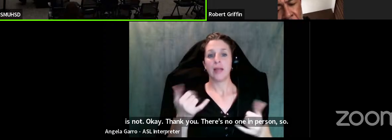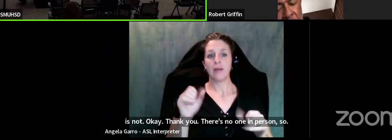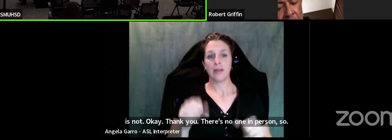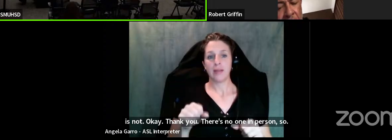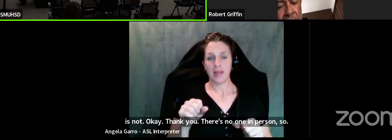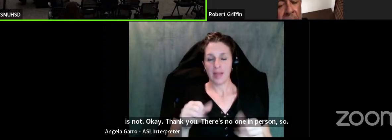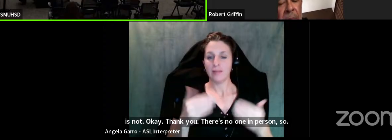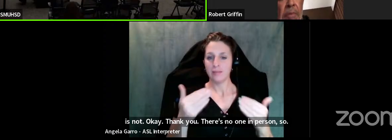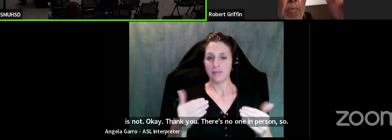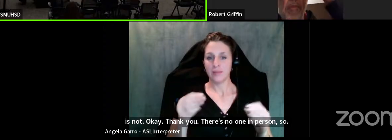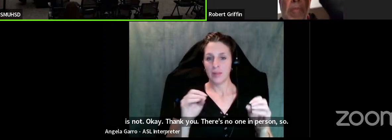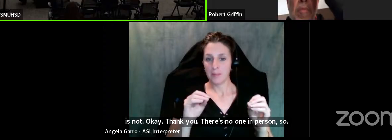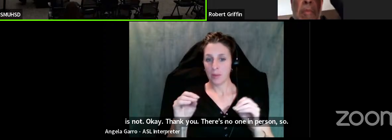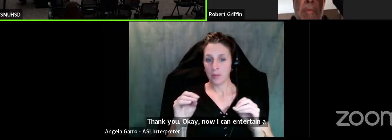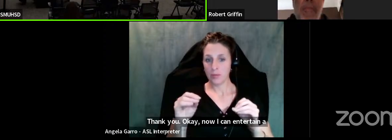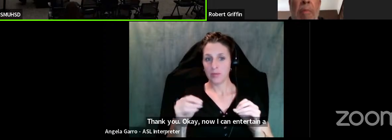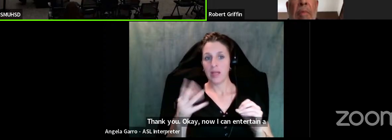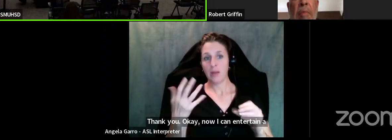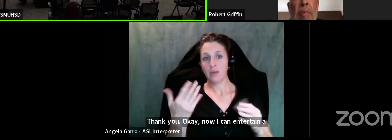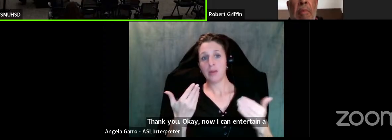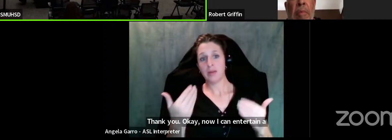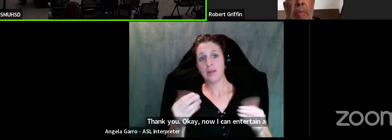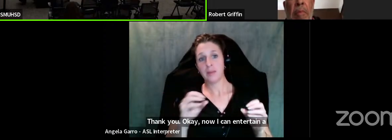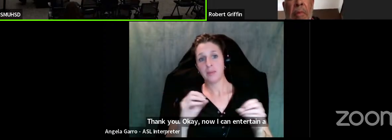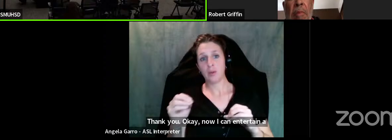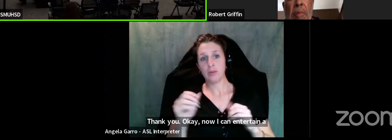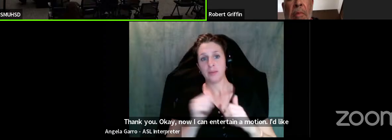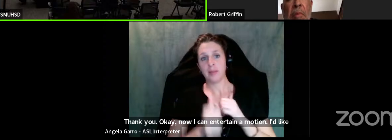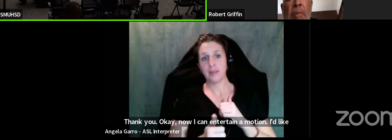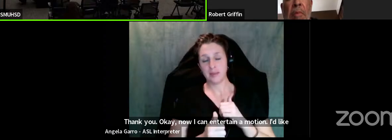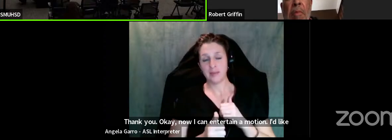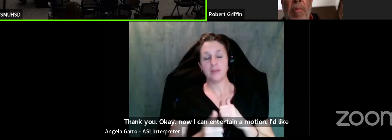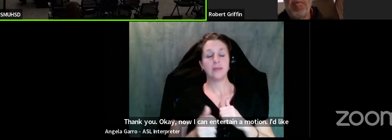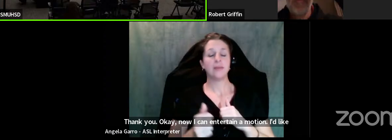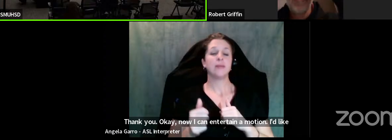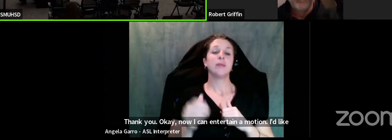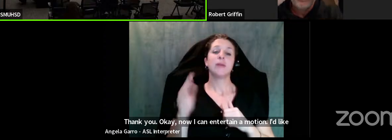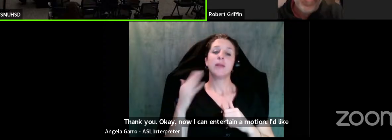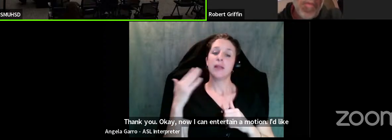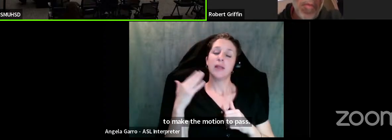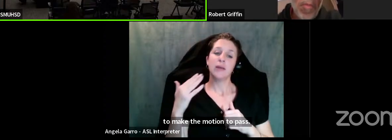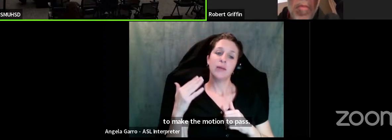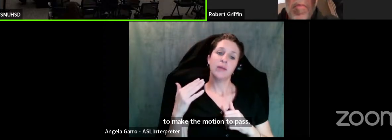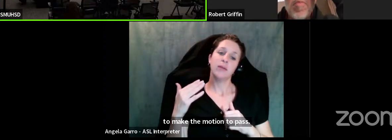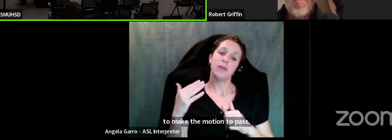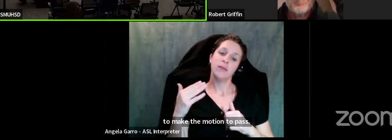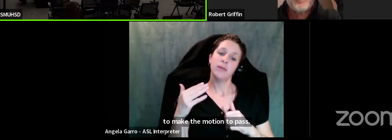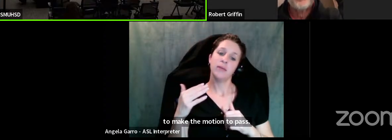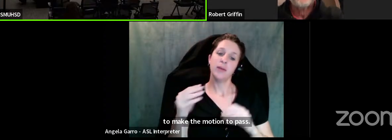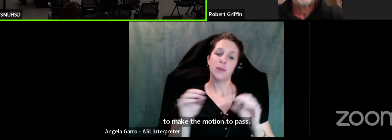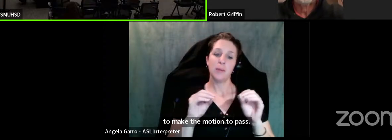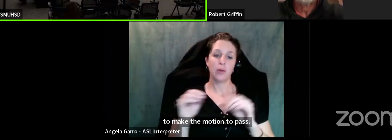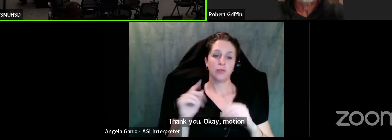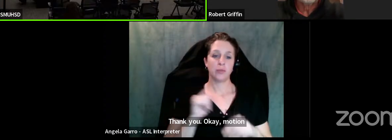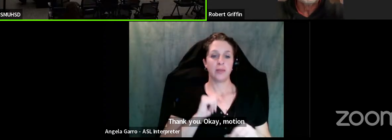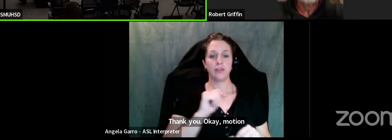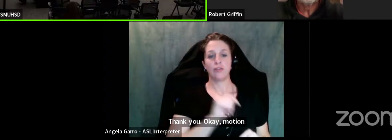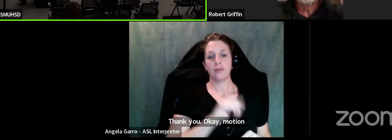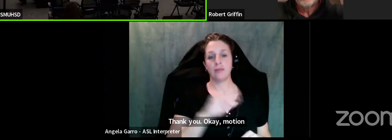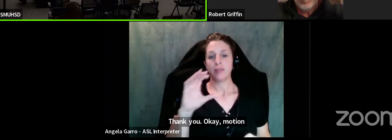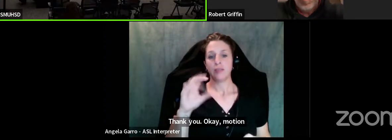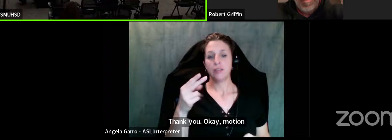a motion. I'd like to make the motion to pass. Thank you. Yeah. Okay, Approve. motion by Approve. Trustee